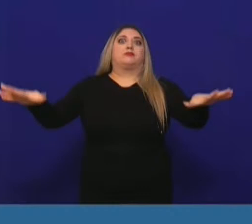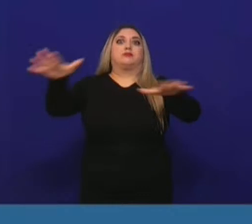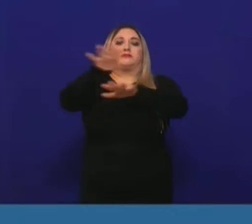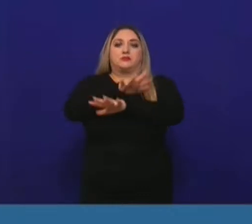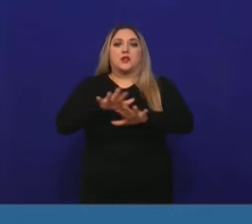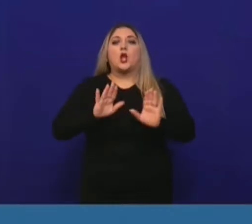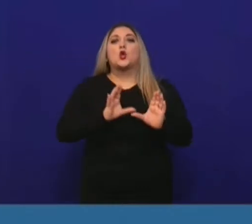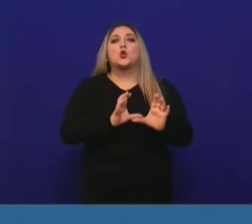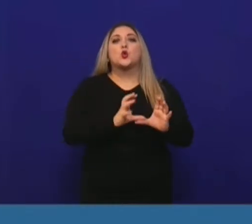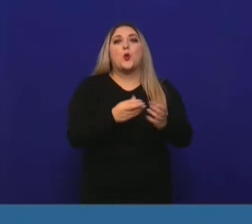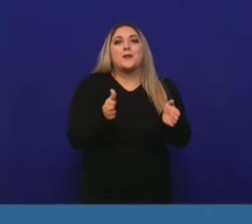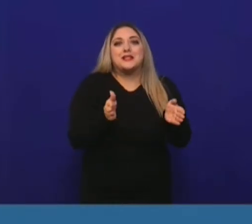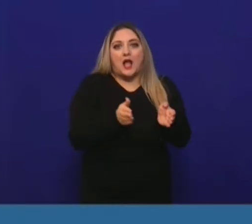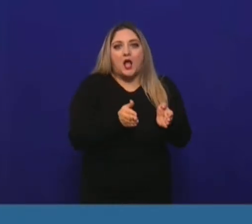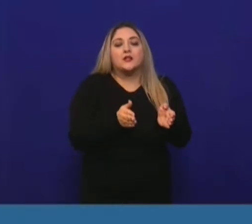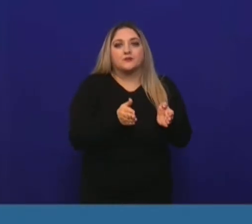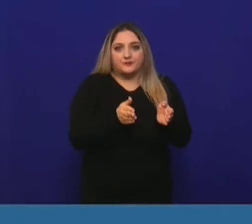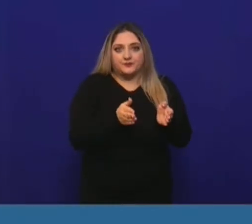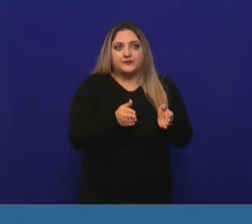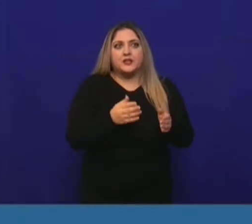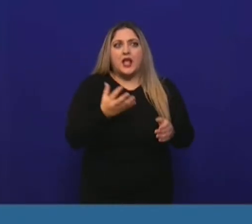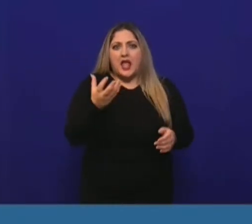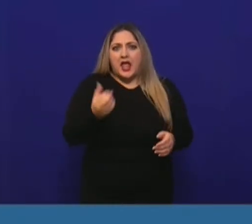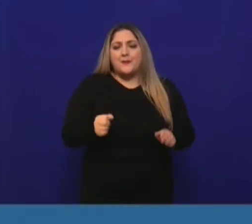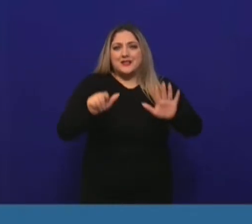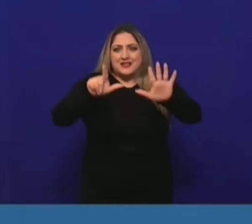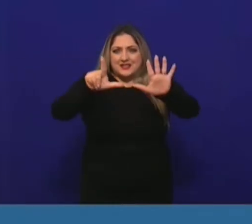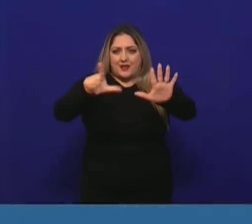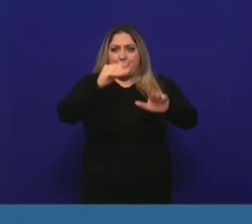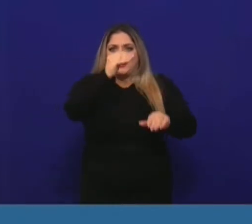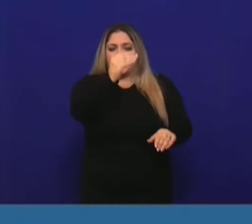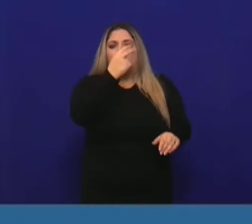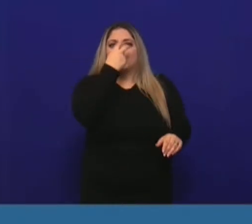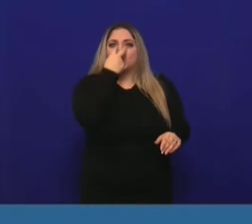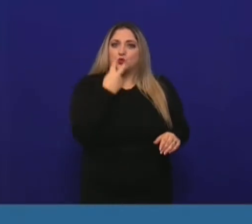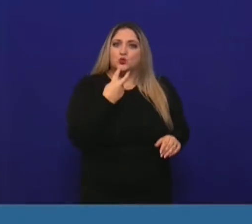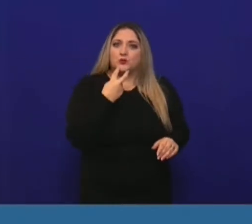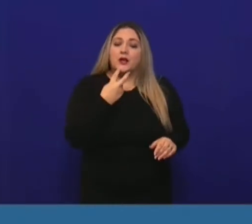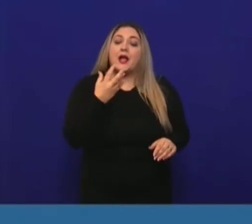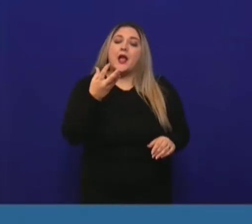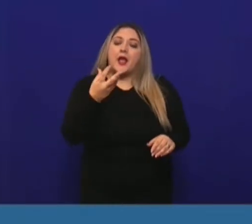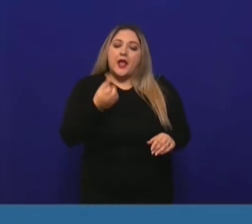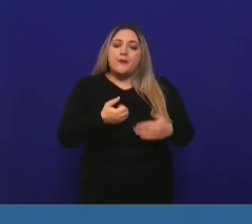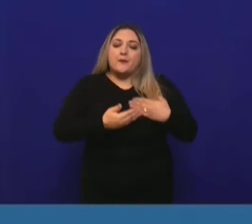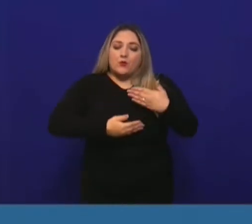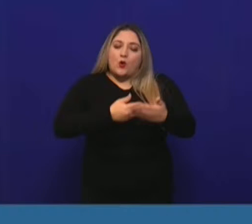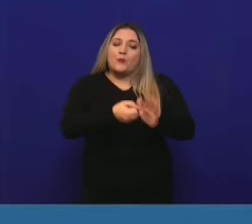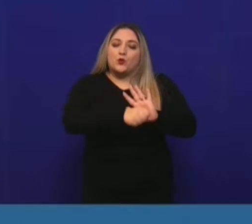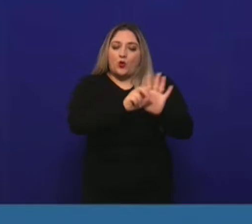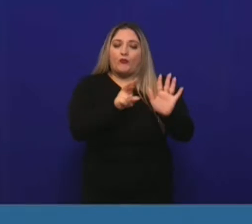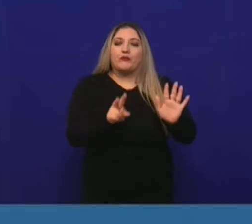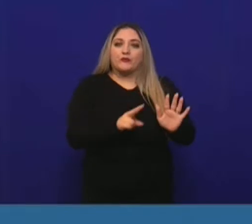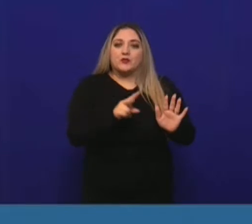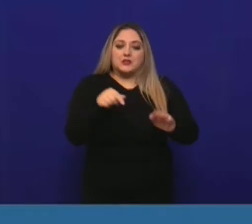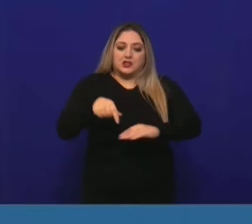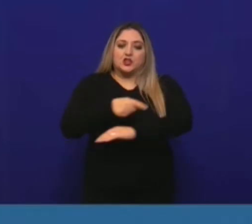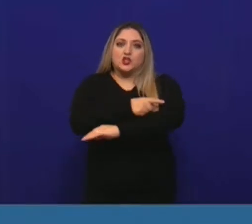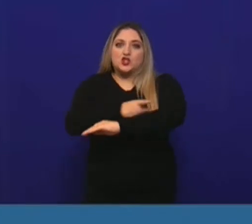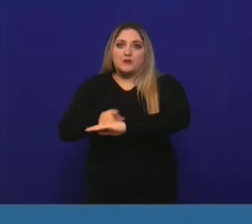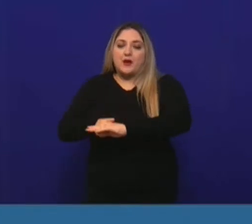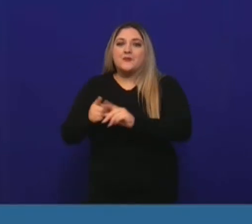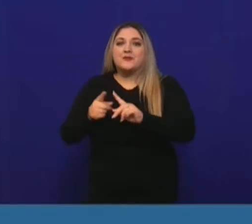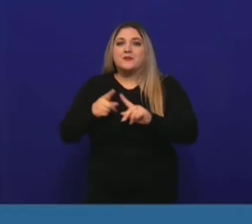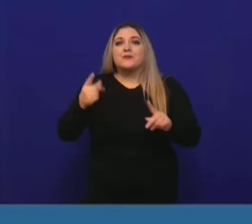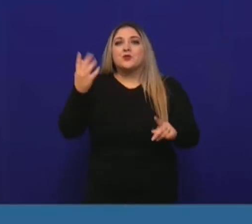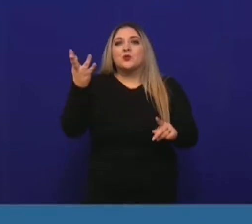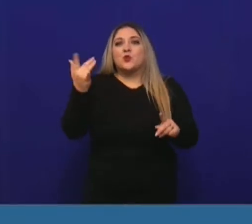pjuttost żgħar. Infatti bħalissa għandna 7 homes li għatem active cases għaddejn din l-aħħar ġimgħa, però n-numri